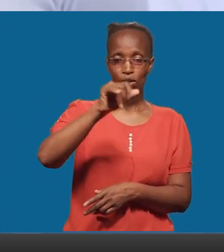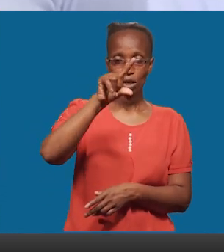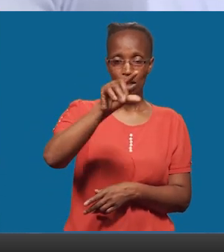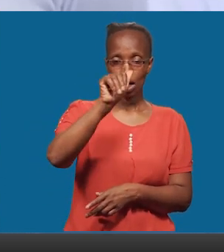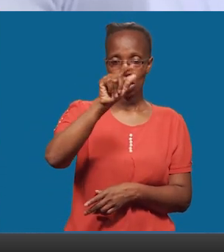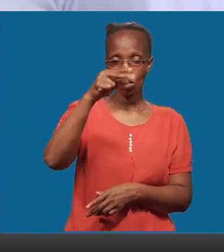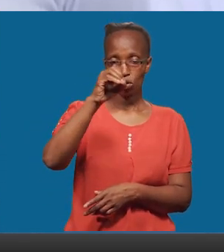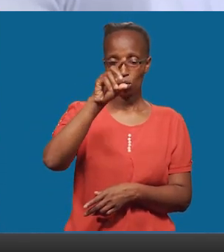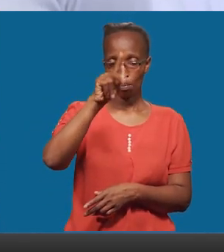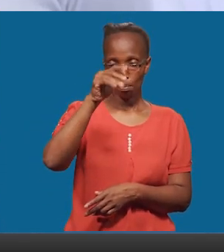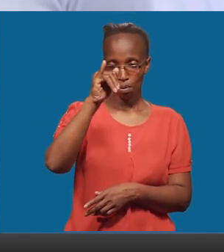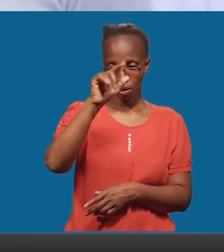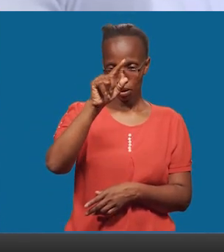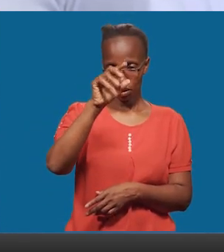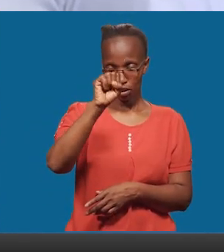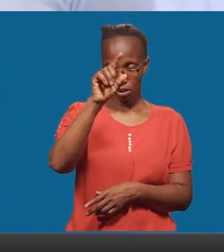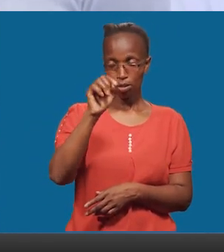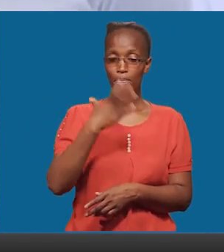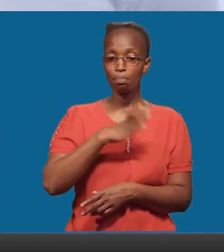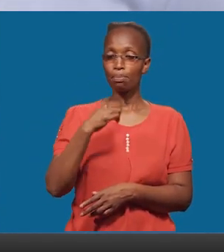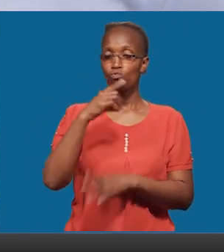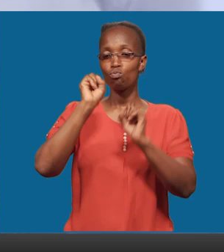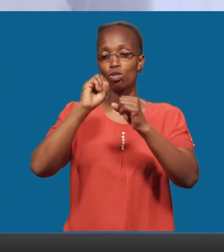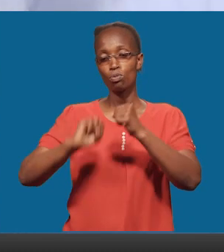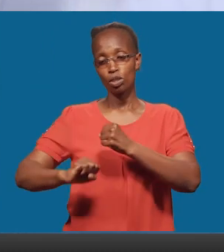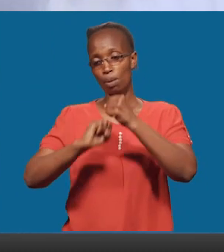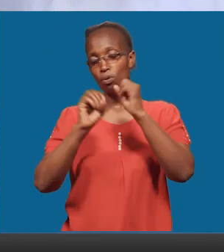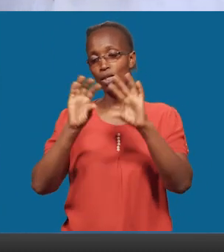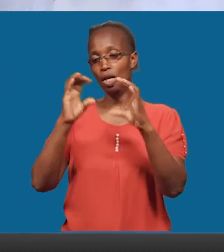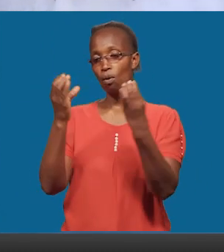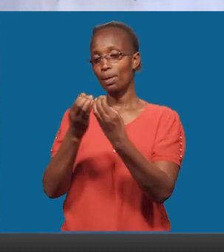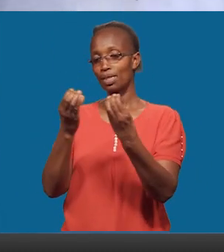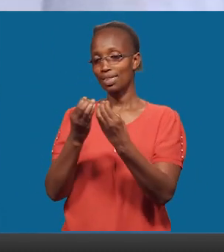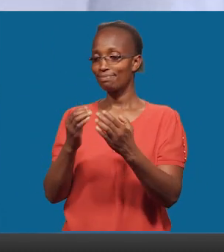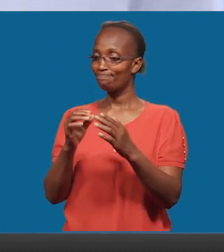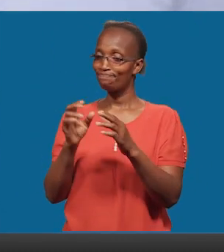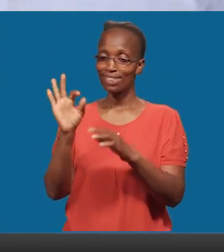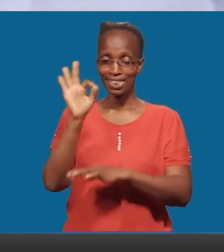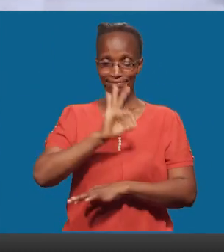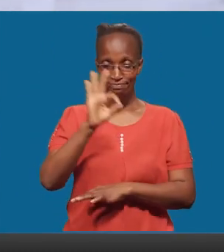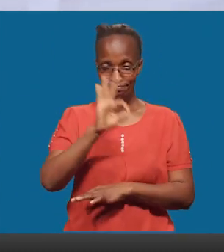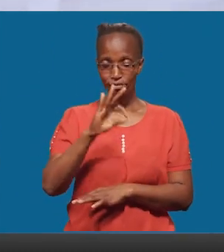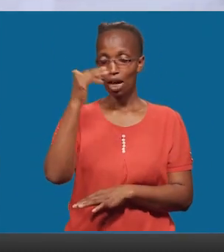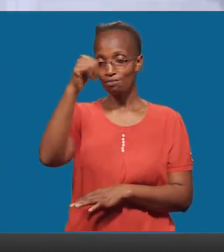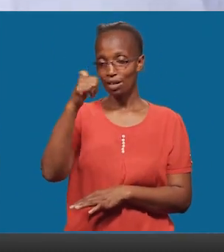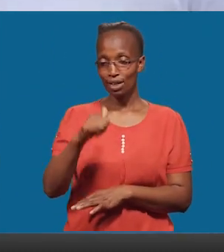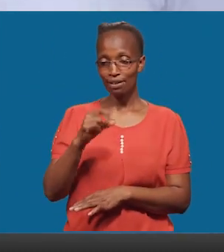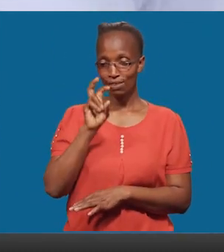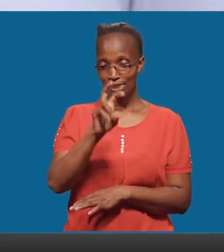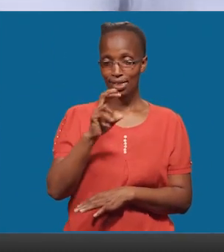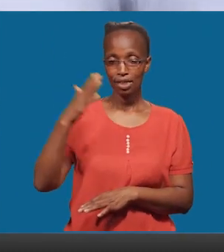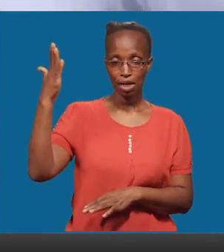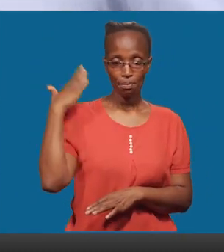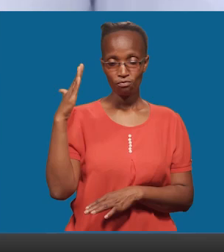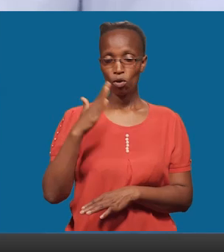of philanthropists, those who can support a community. And therefore, I welcome what they have done. It's great, it's wonderful. I've